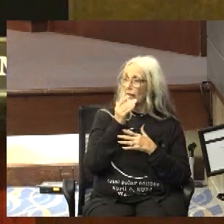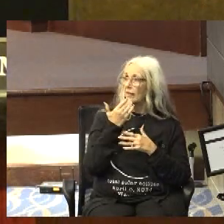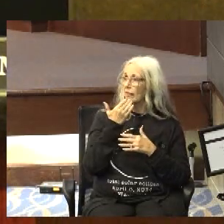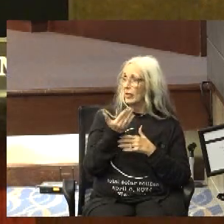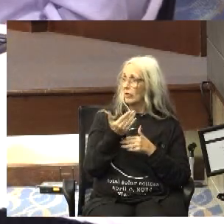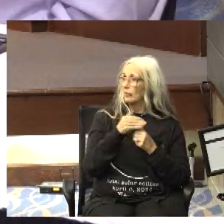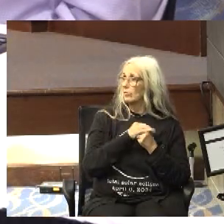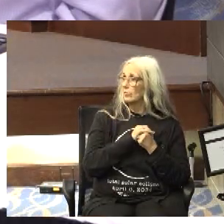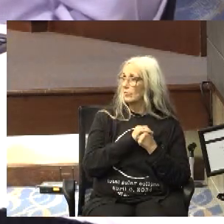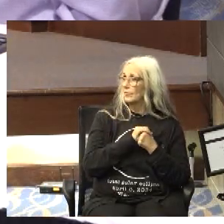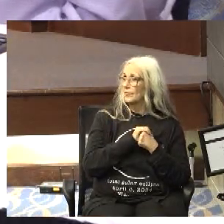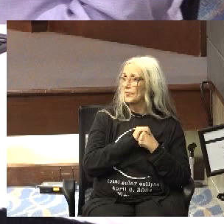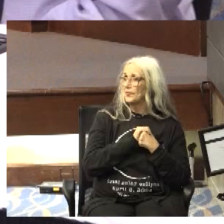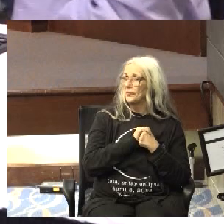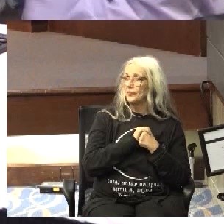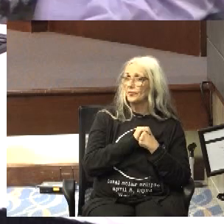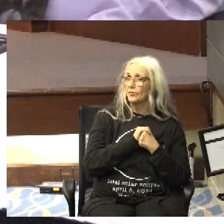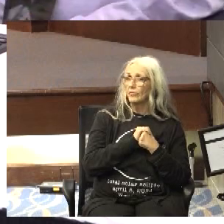guys.